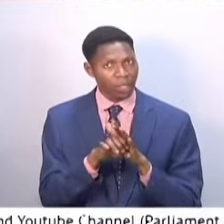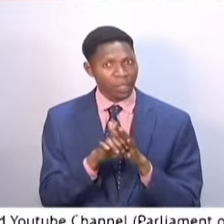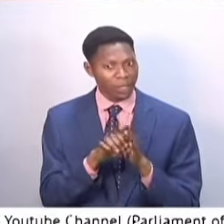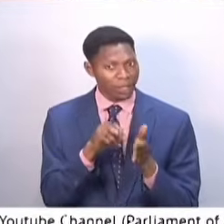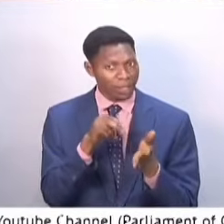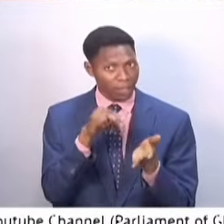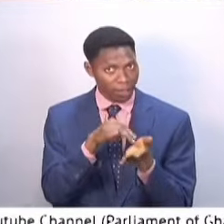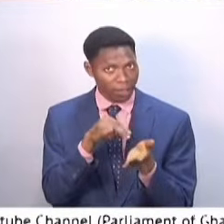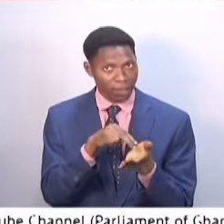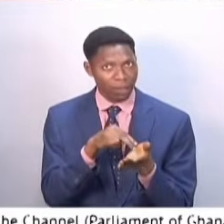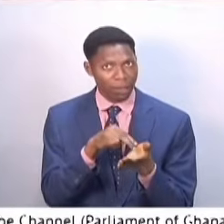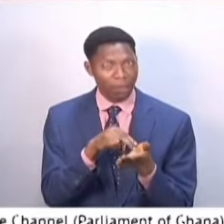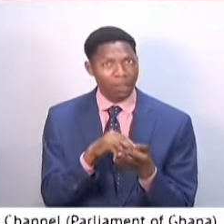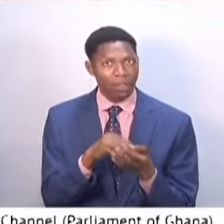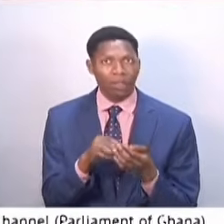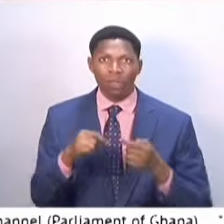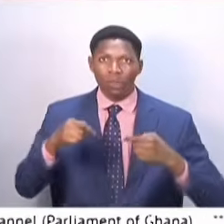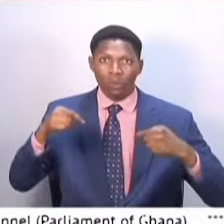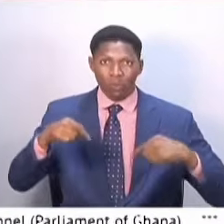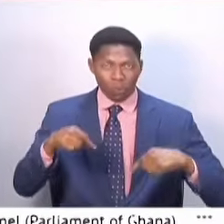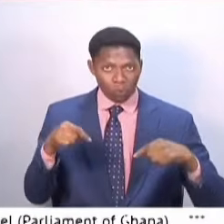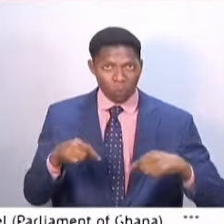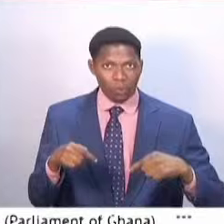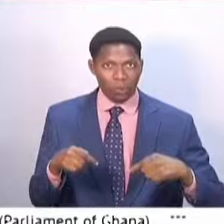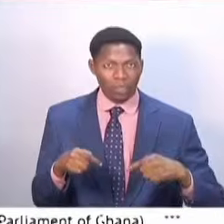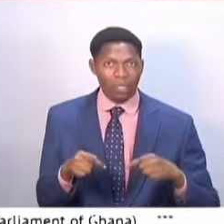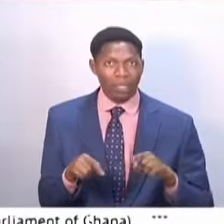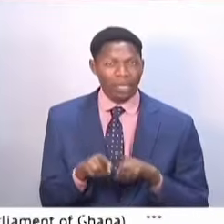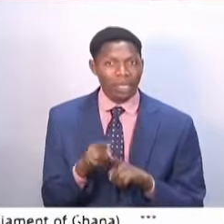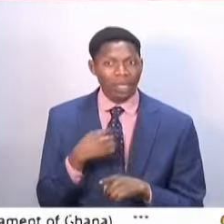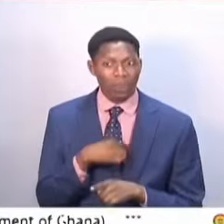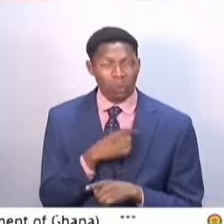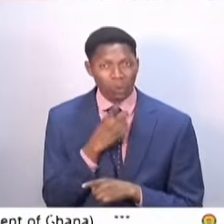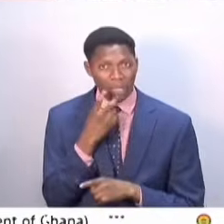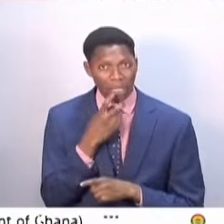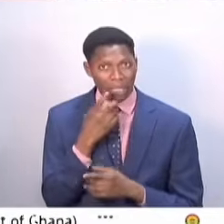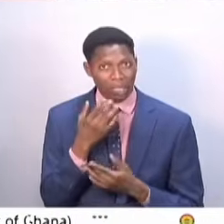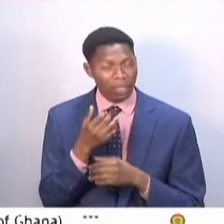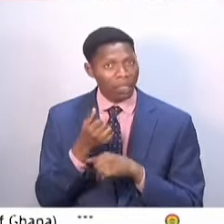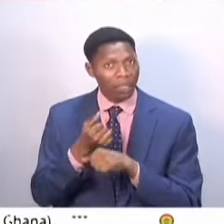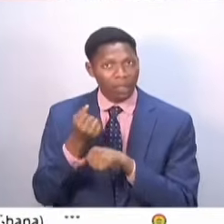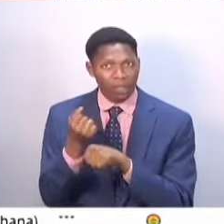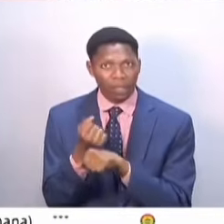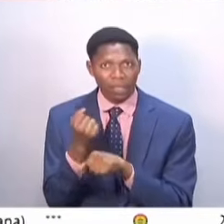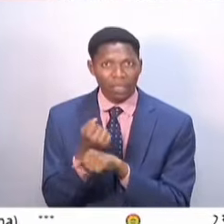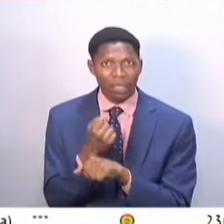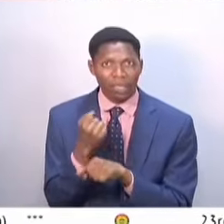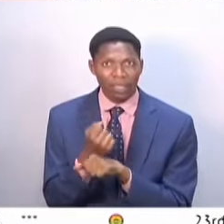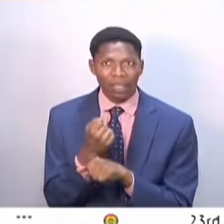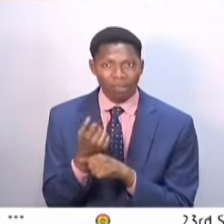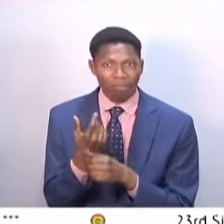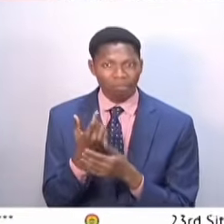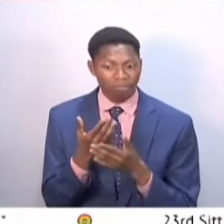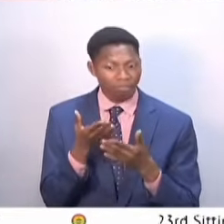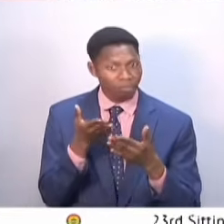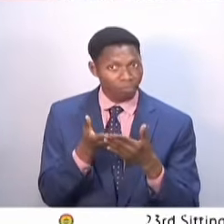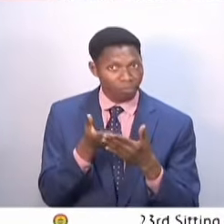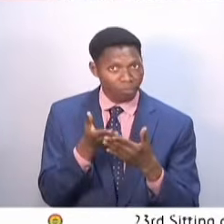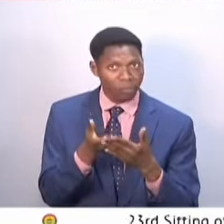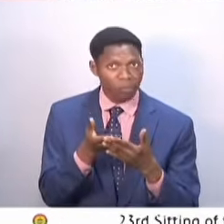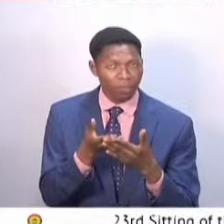field. Today, as we speak, Mr. Speaker, the statistics tells us